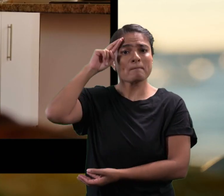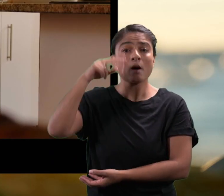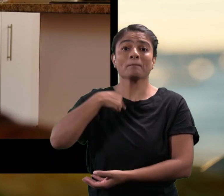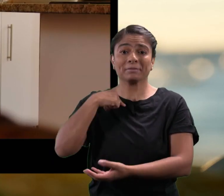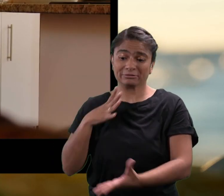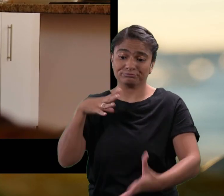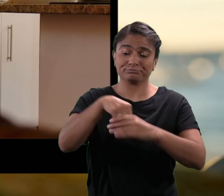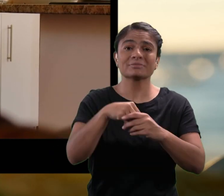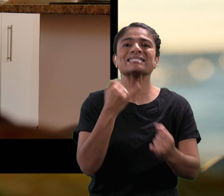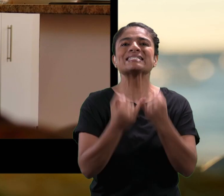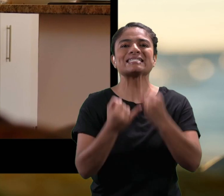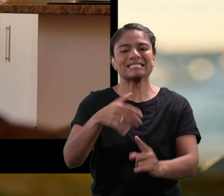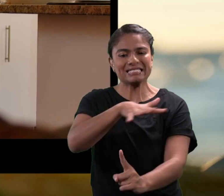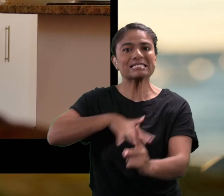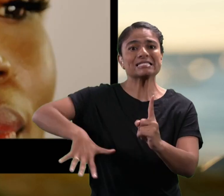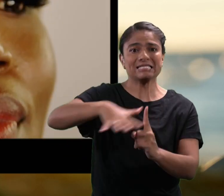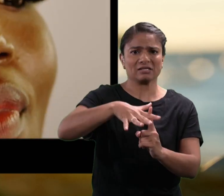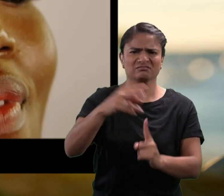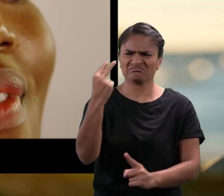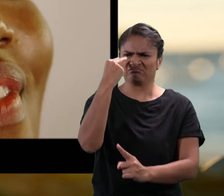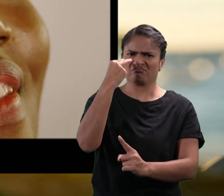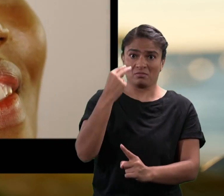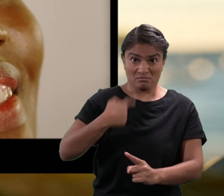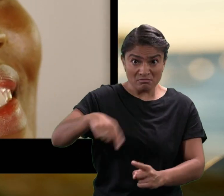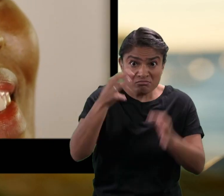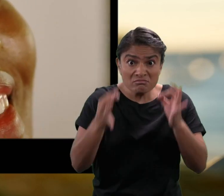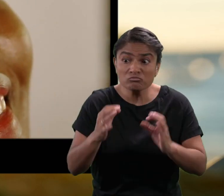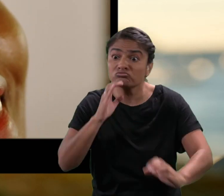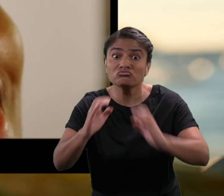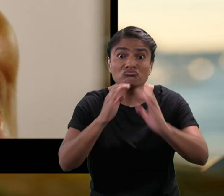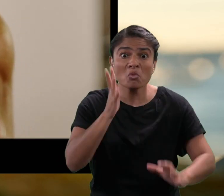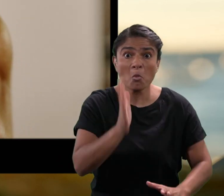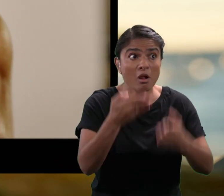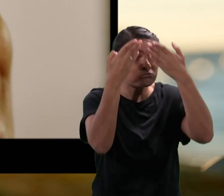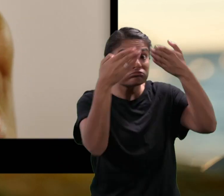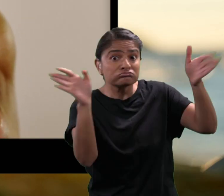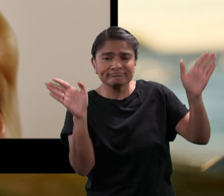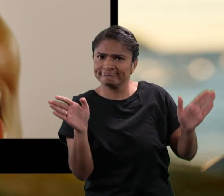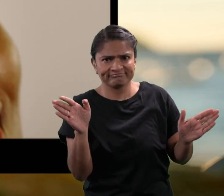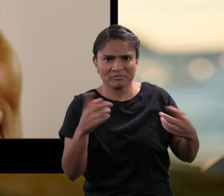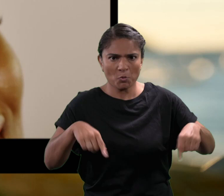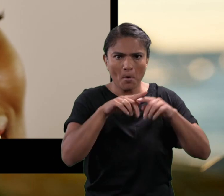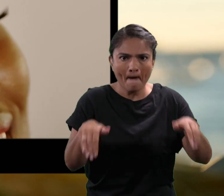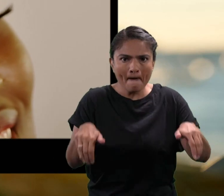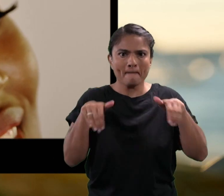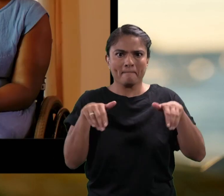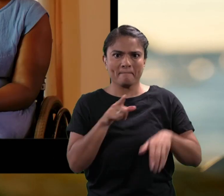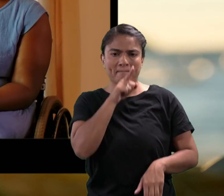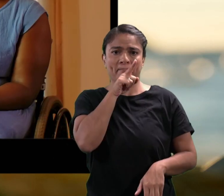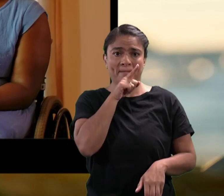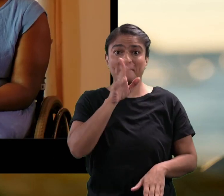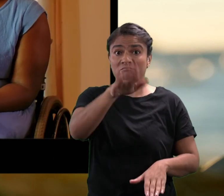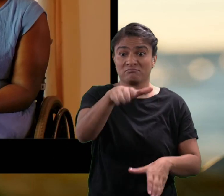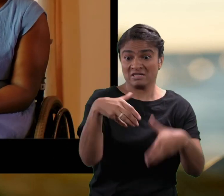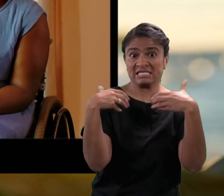entered the sex space because I saw ukuthi hayi man le conversation yinto esingathethi ngayo, like xa umuntu